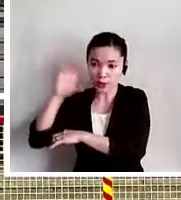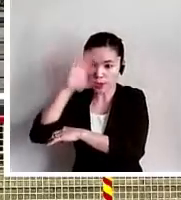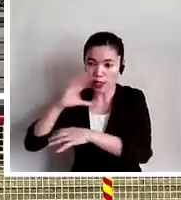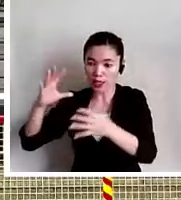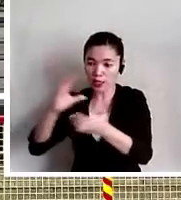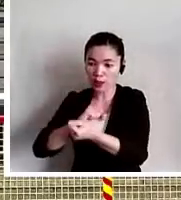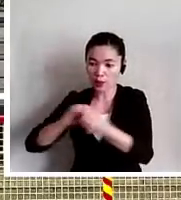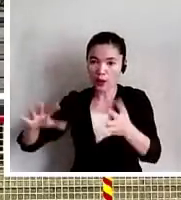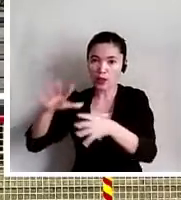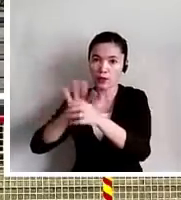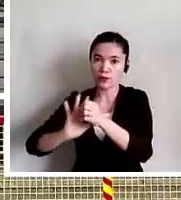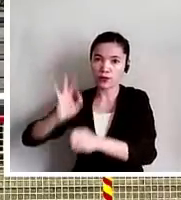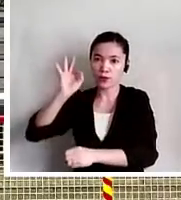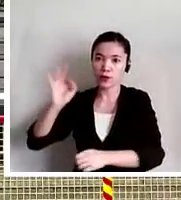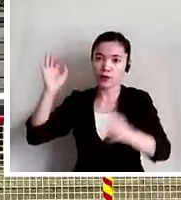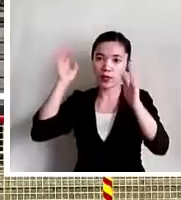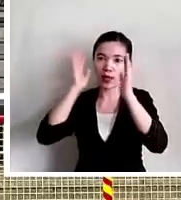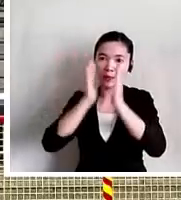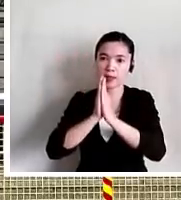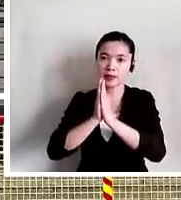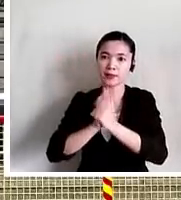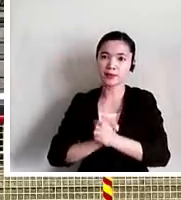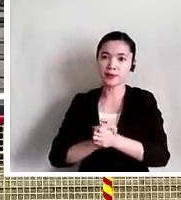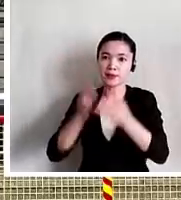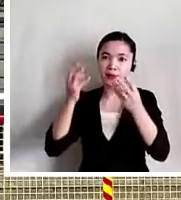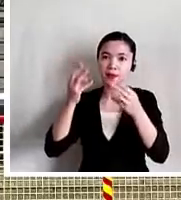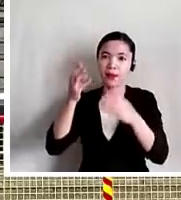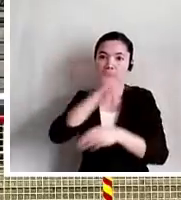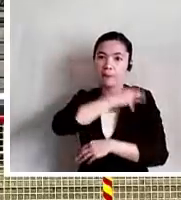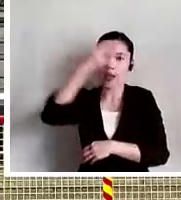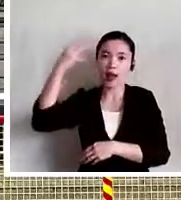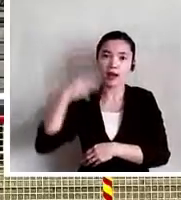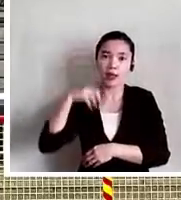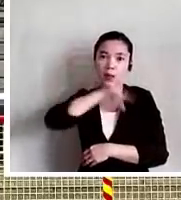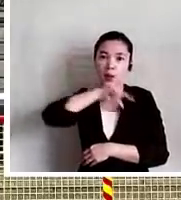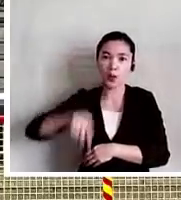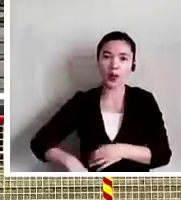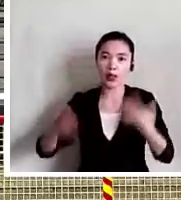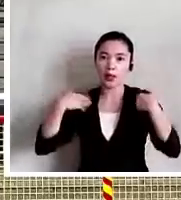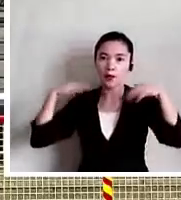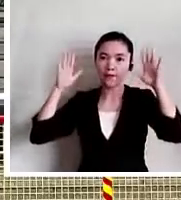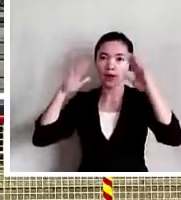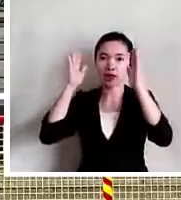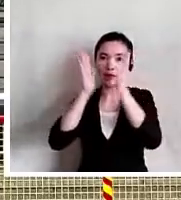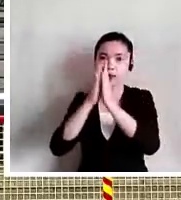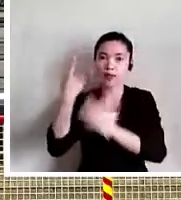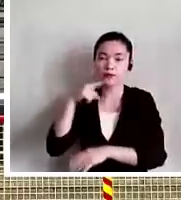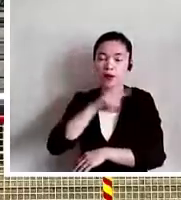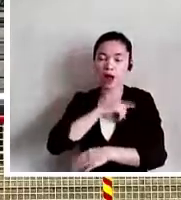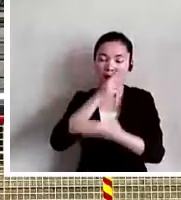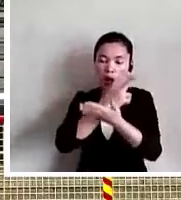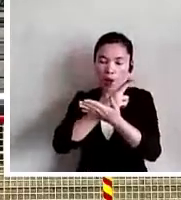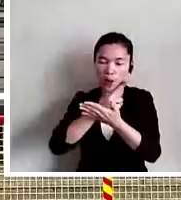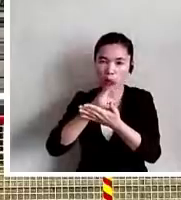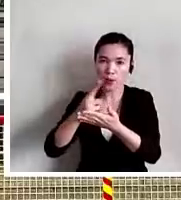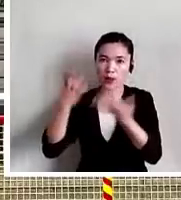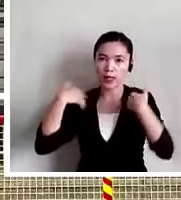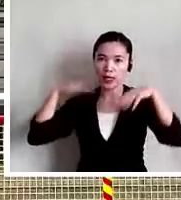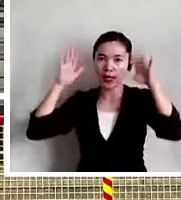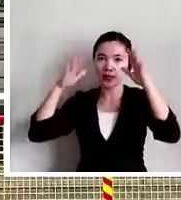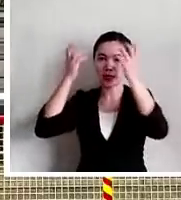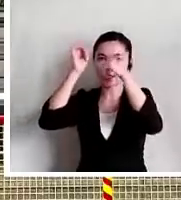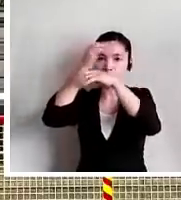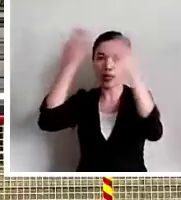souls. Amen. Mary, Queen of Angels, pray for us. Holy angels in heaven, pray for us.